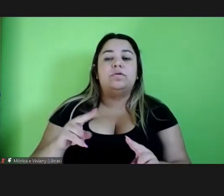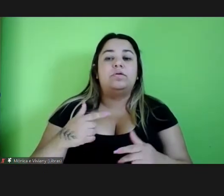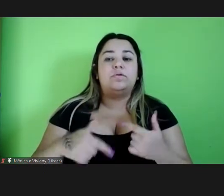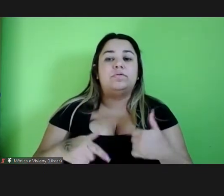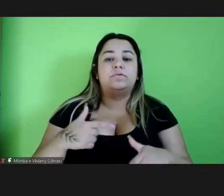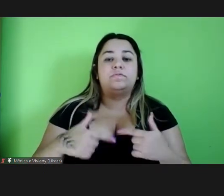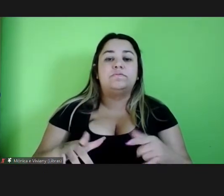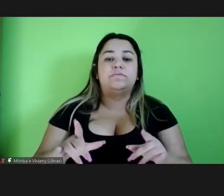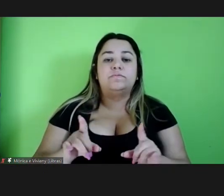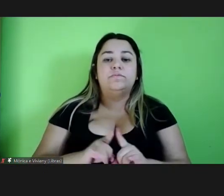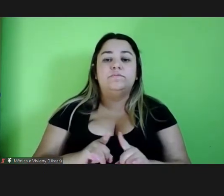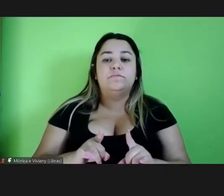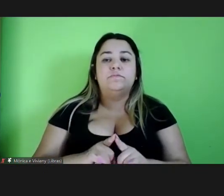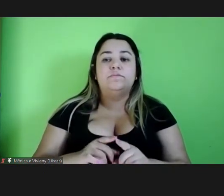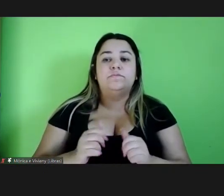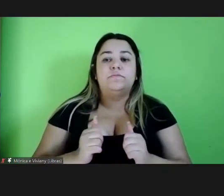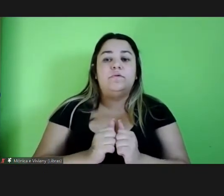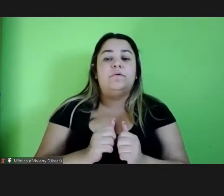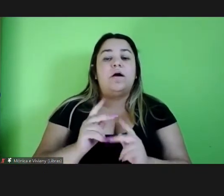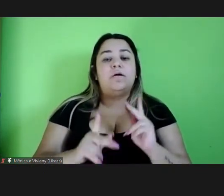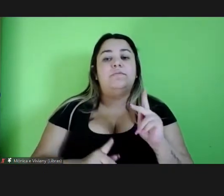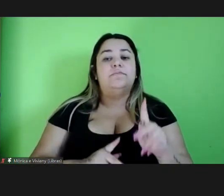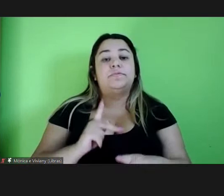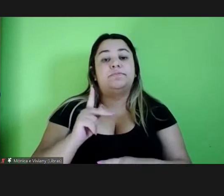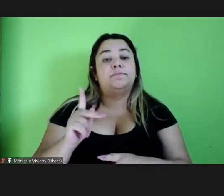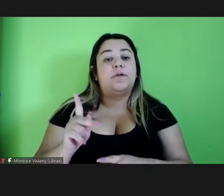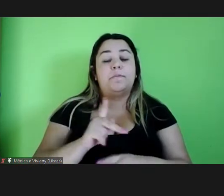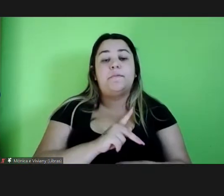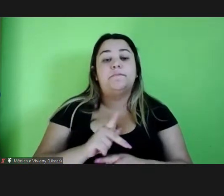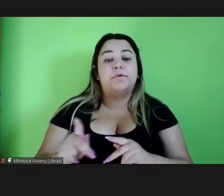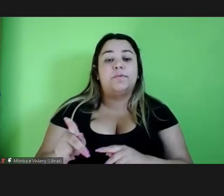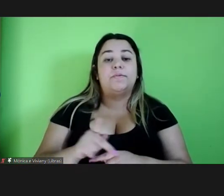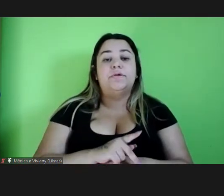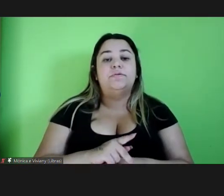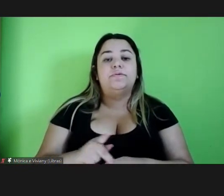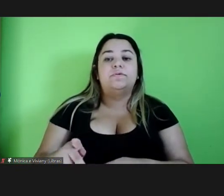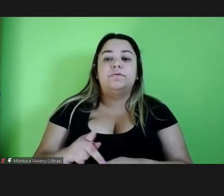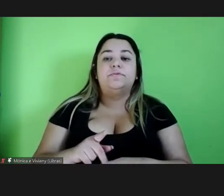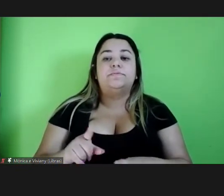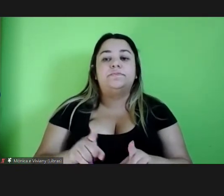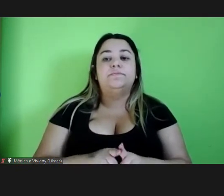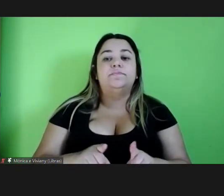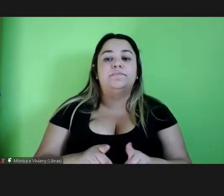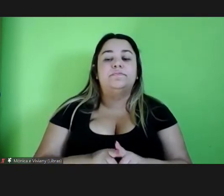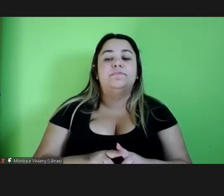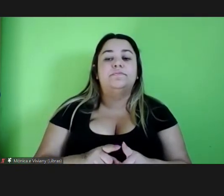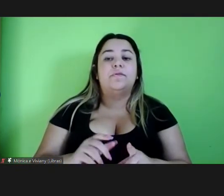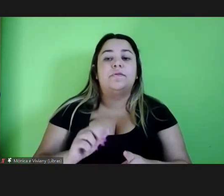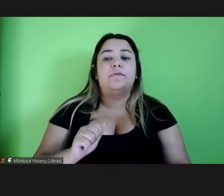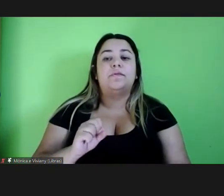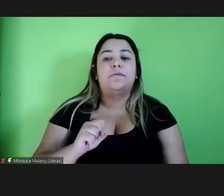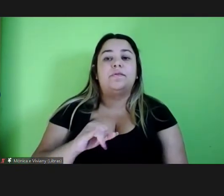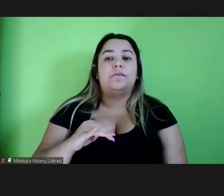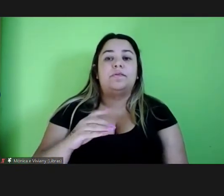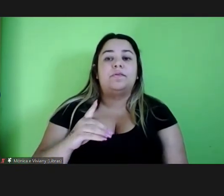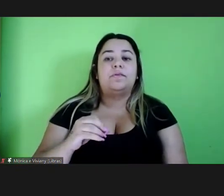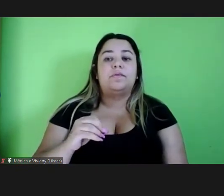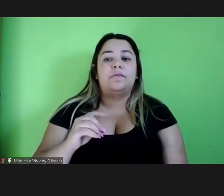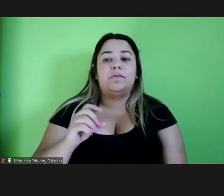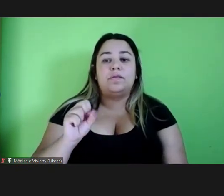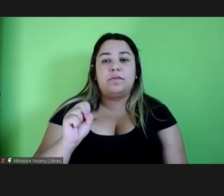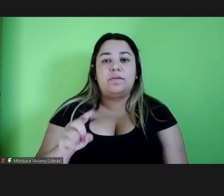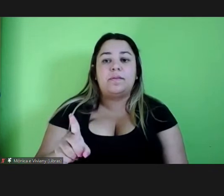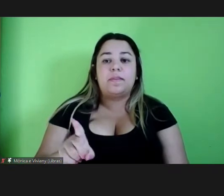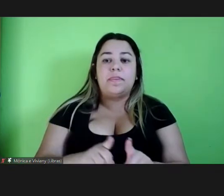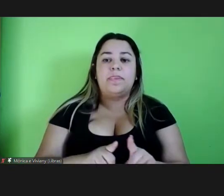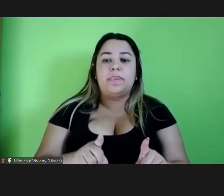me. Many of my associates and commentators have covered some of what